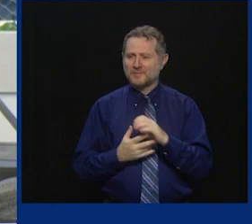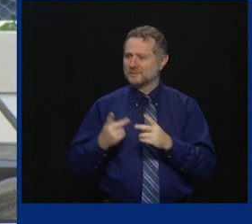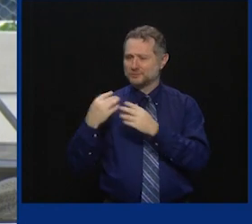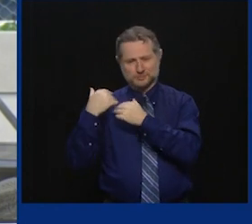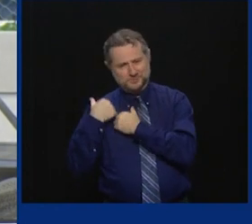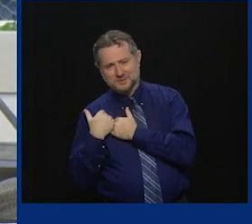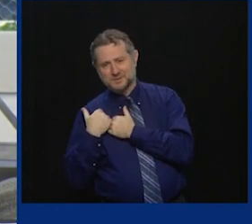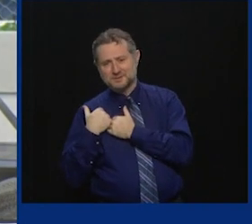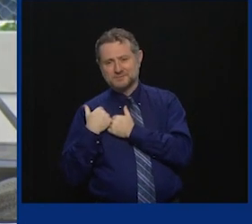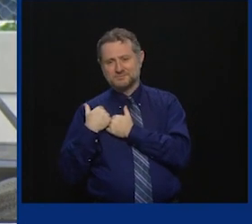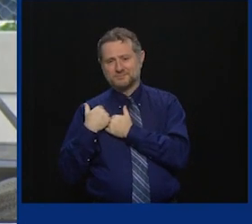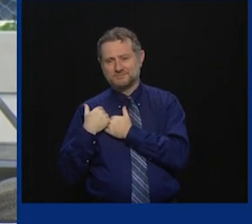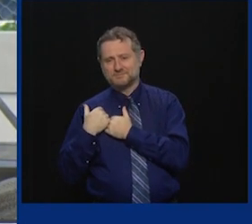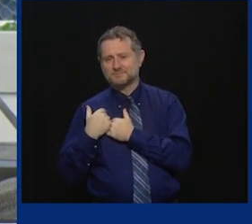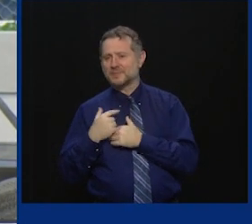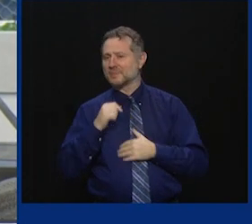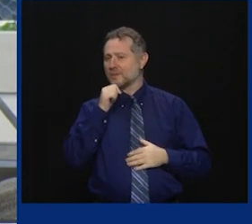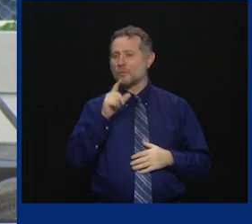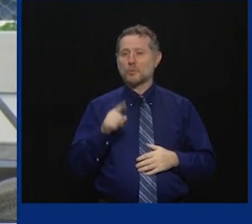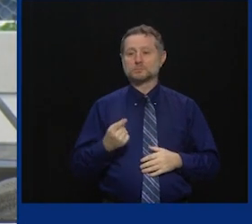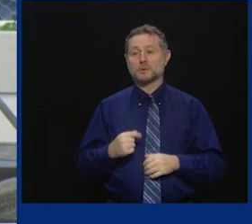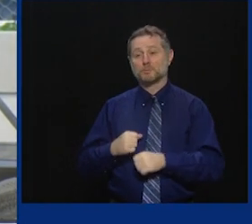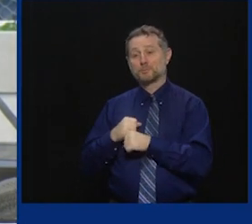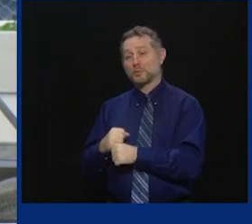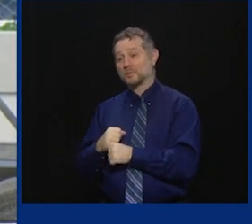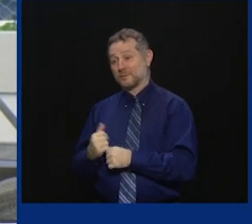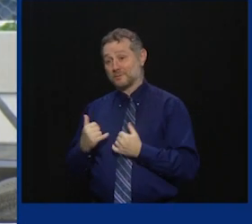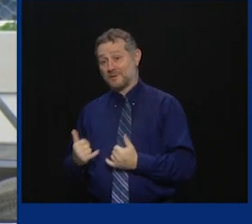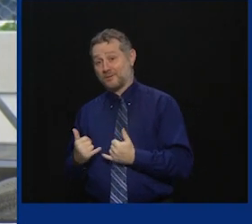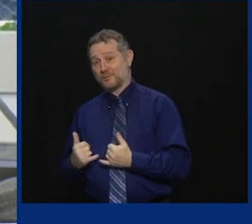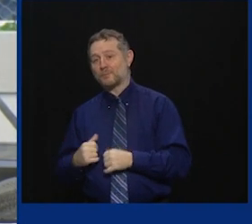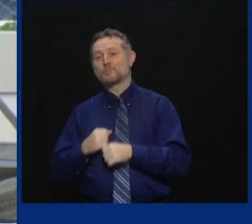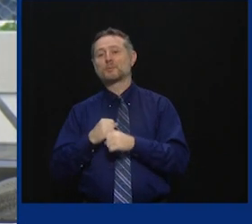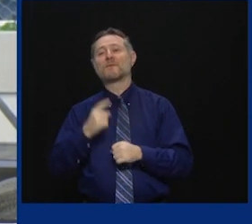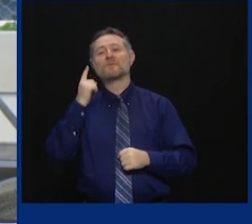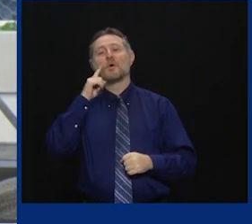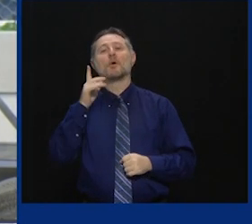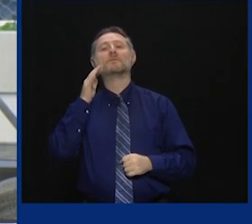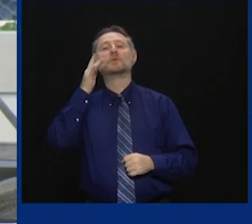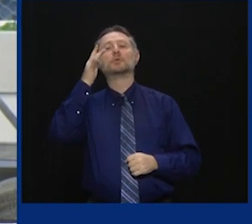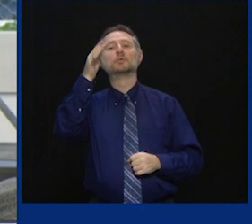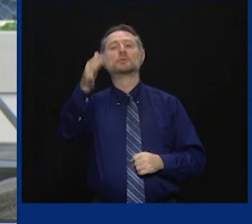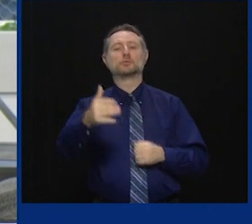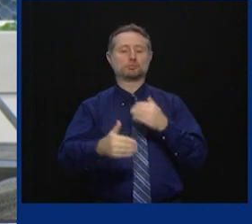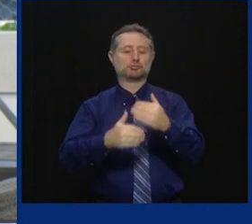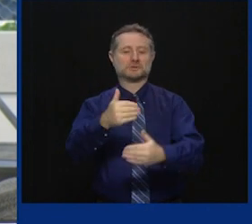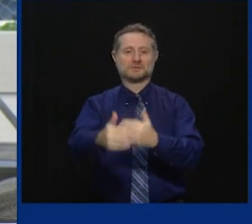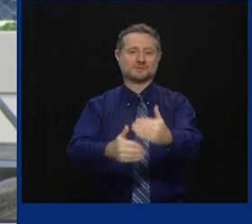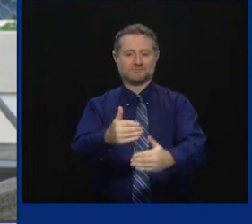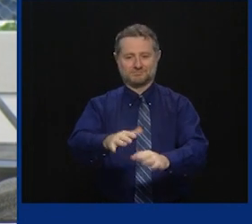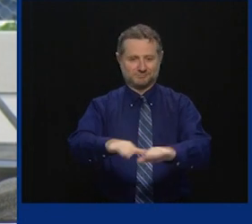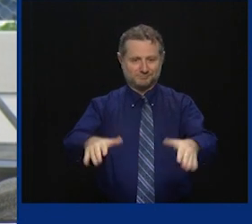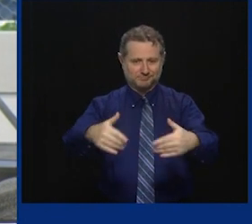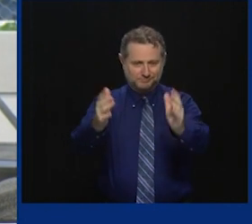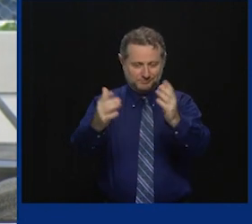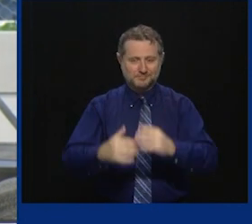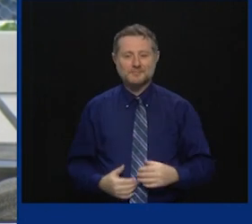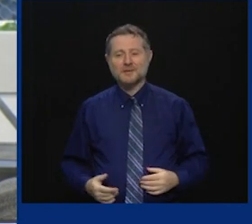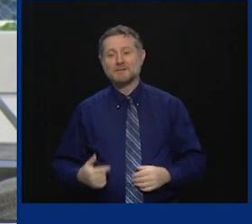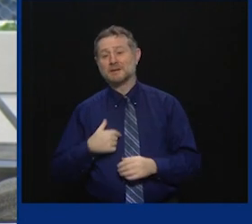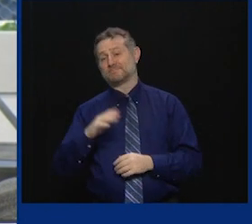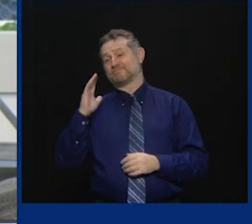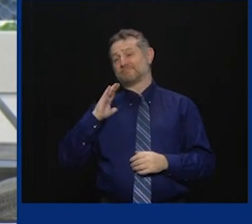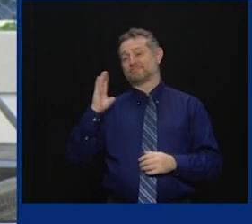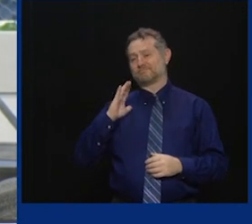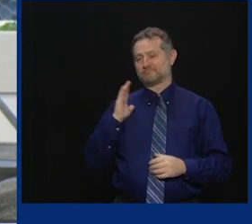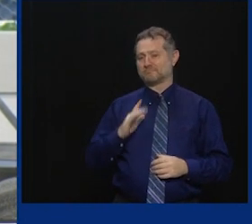shoulders to not just protect it now, but protect it for future generations, and to end the wrongs of the past that led